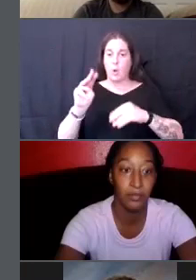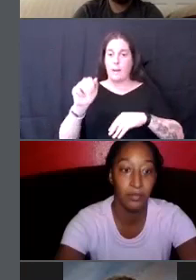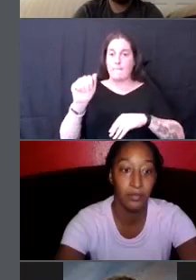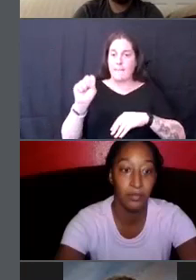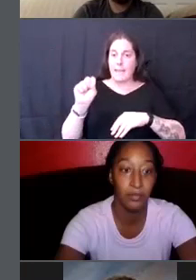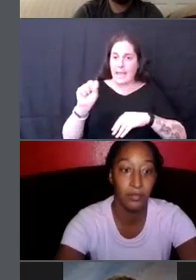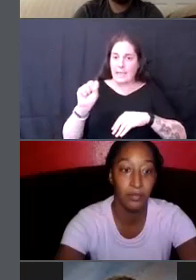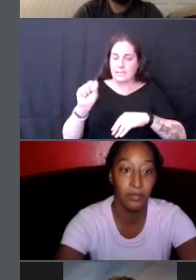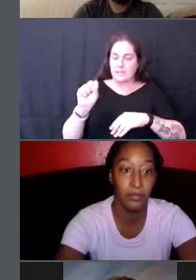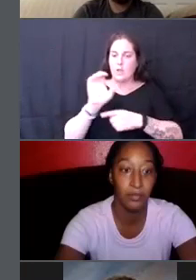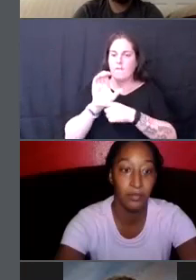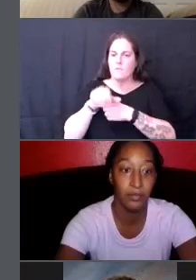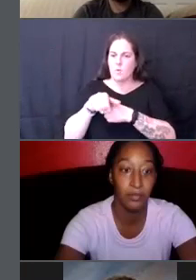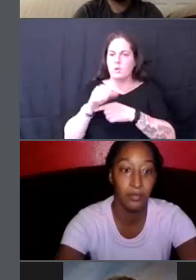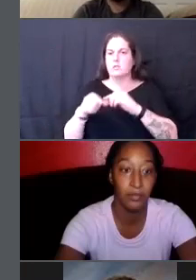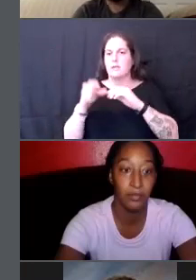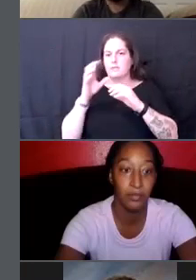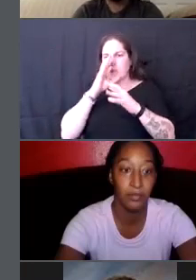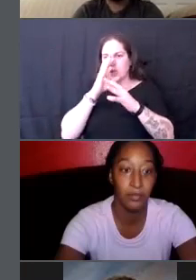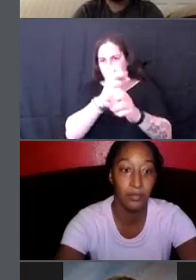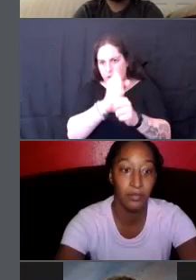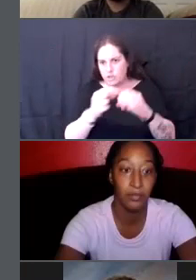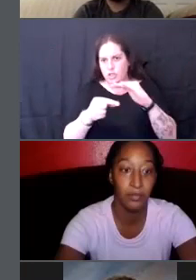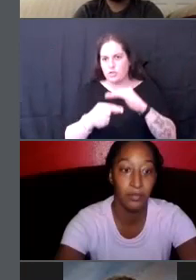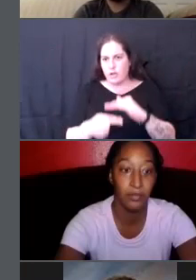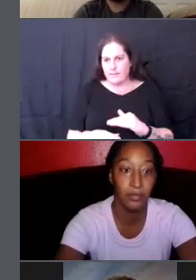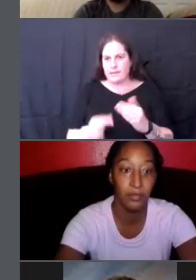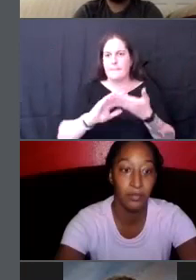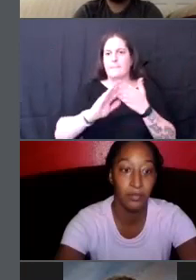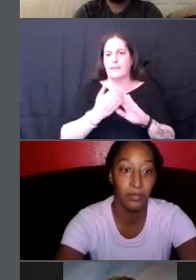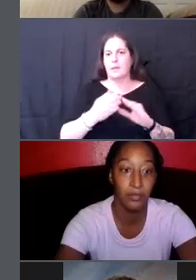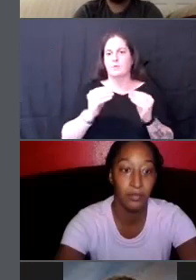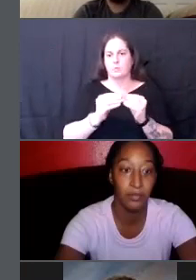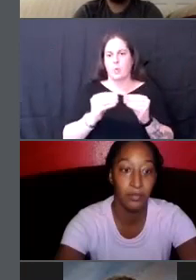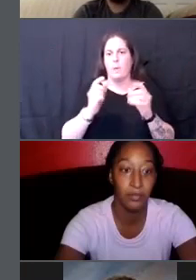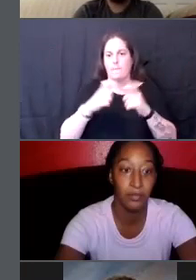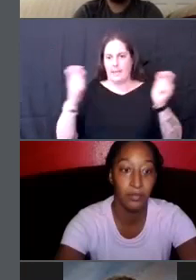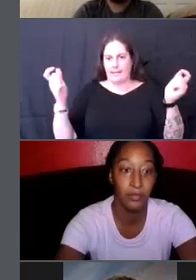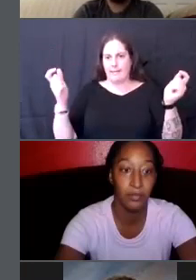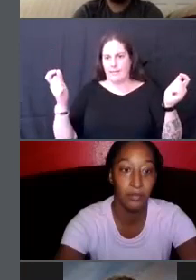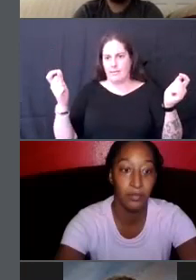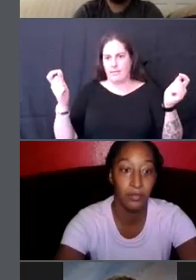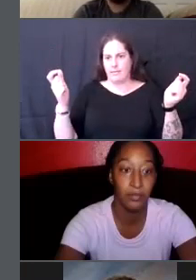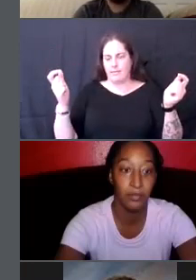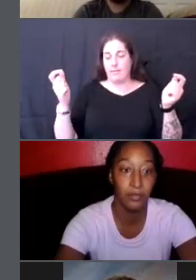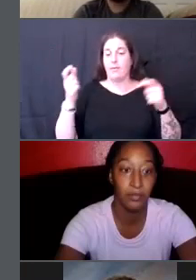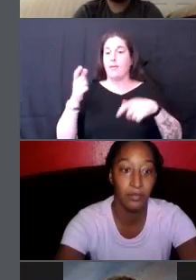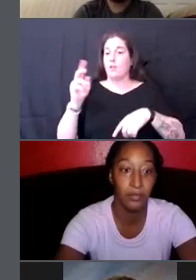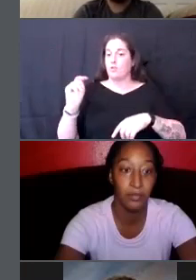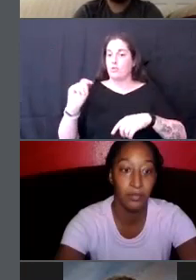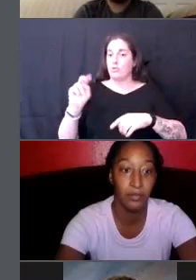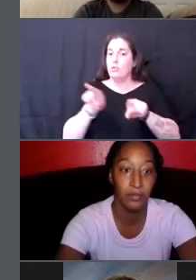force of attraction, gravity, gets bigger. he also works out